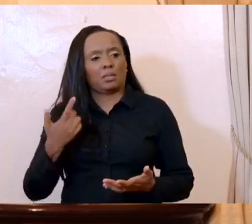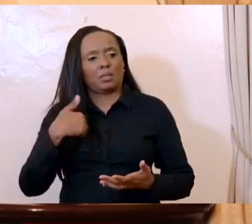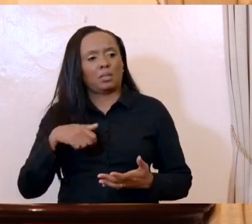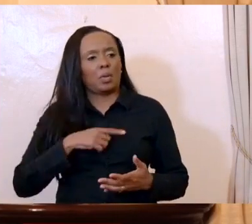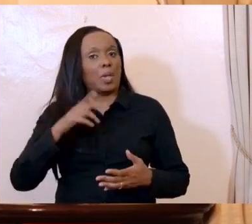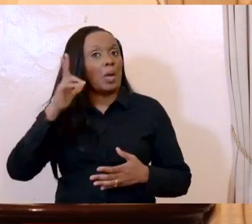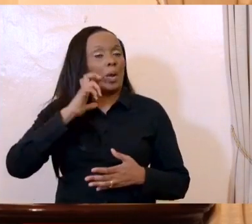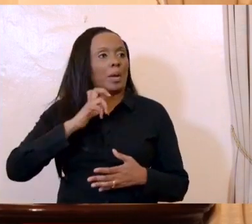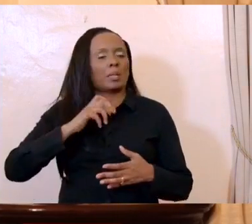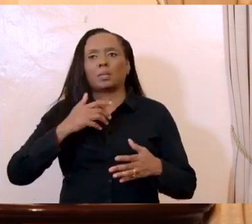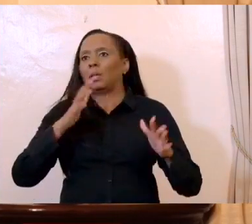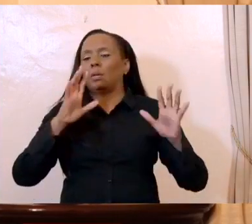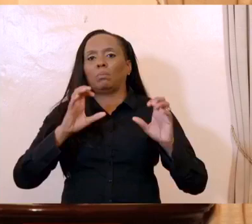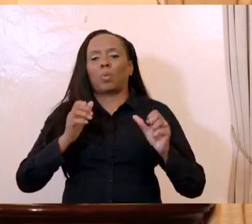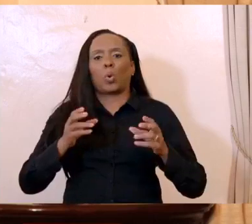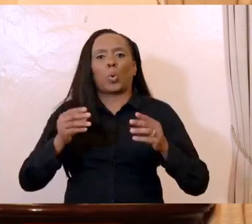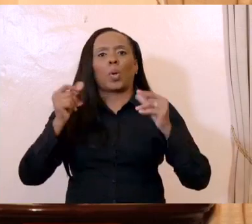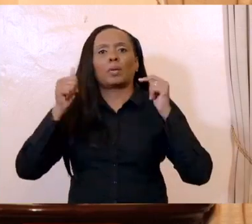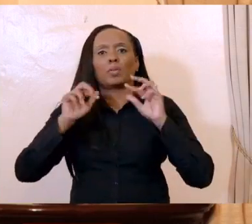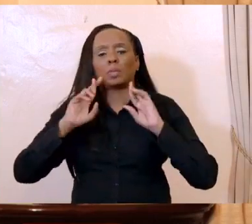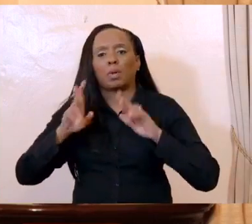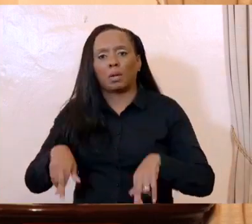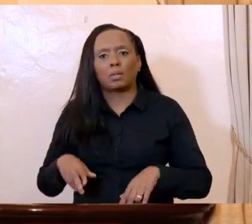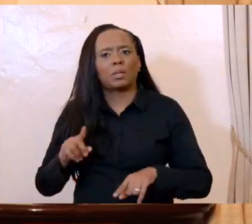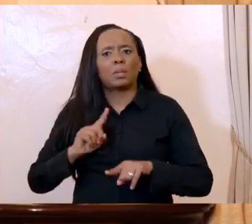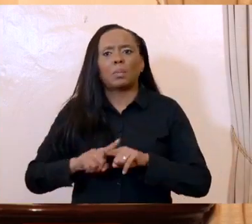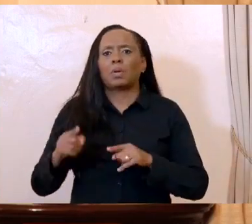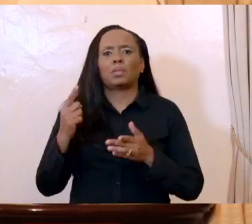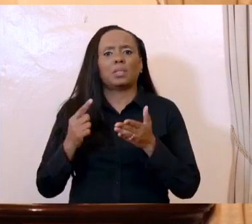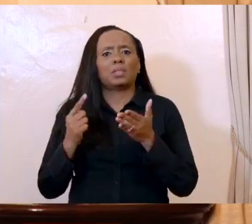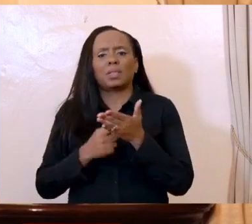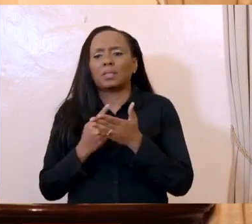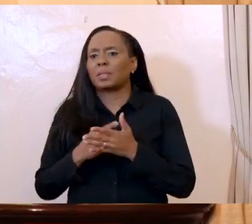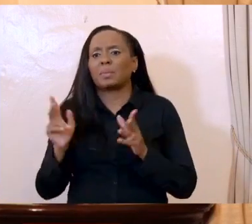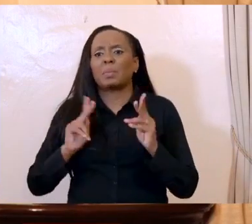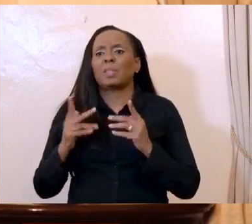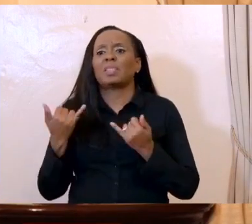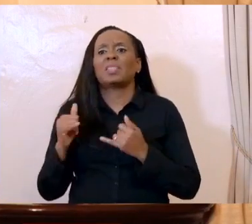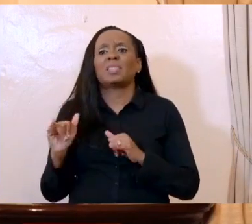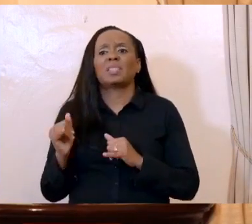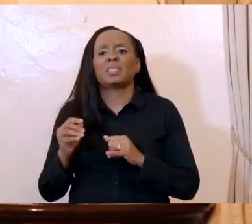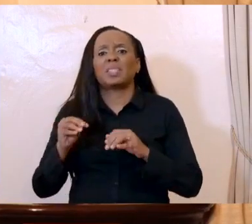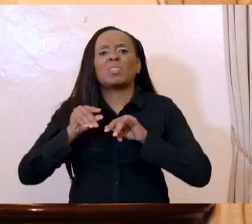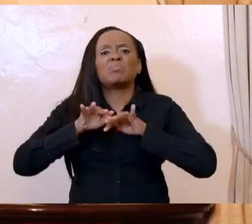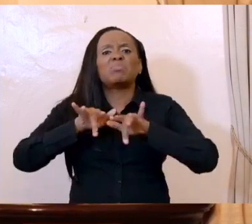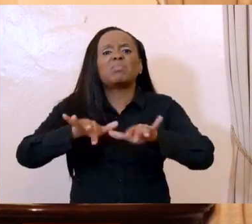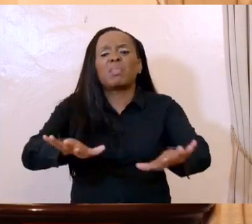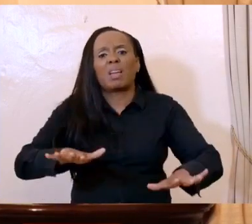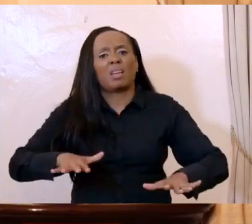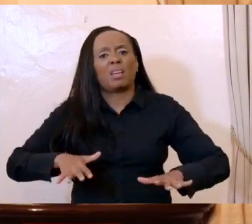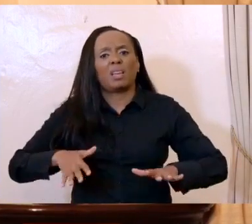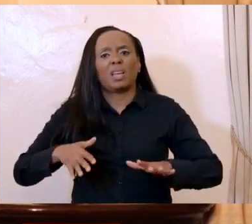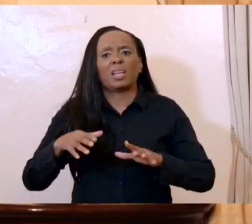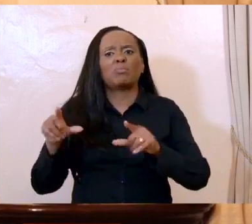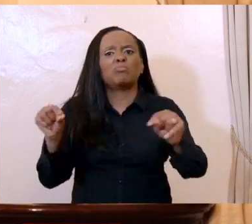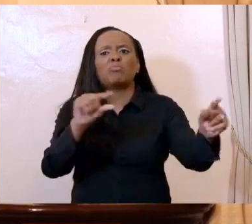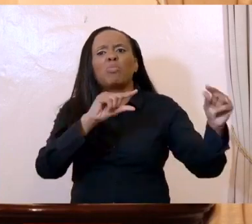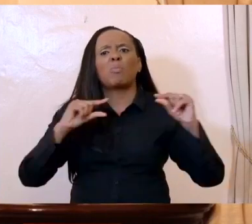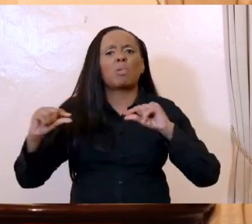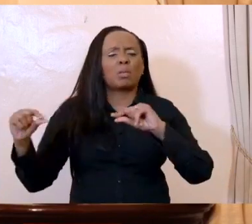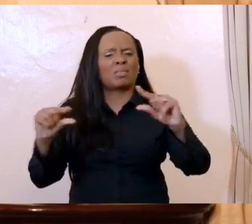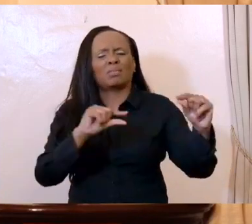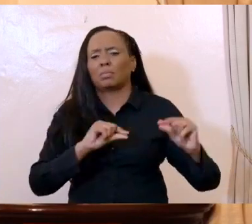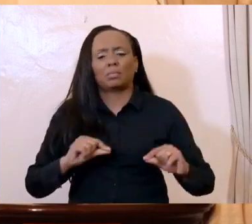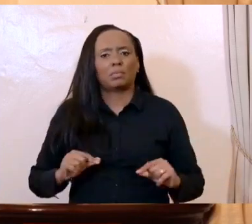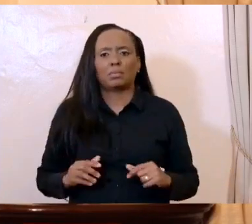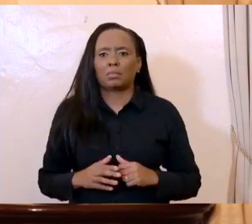immediately today, but that same message is still circulating 7-8 days later, and people think it's a current state of affairs.